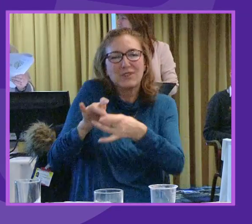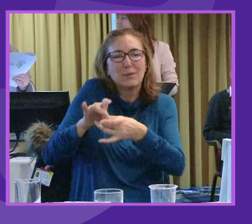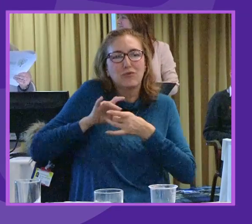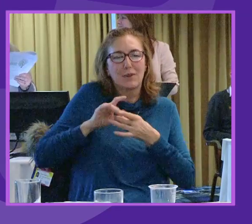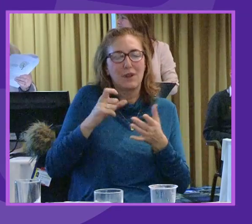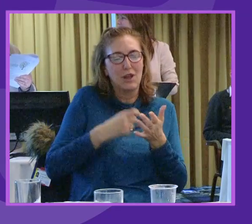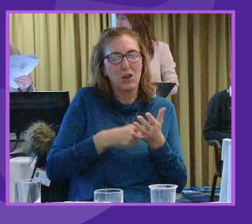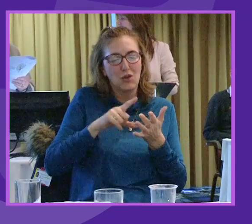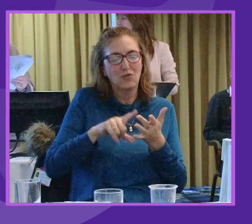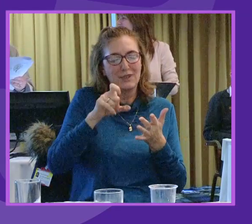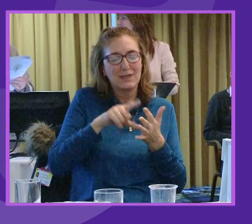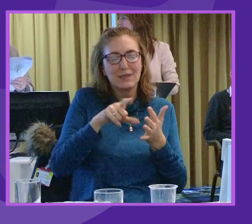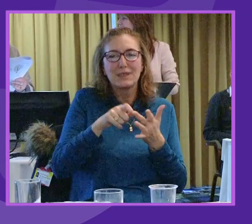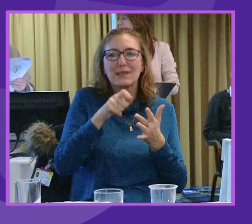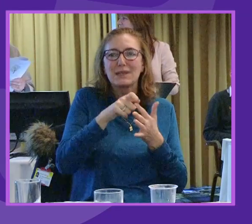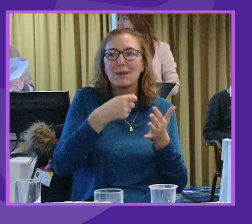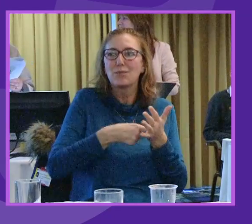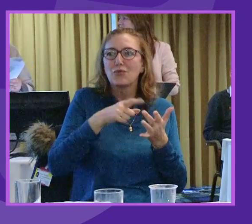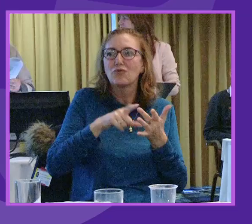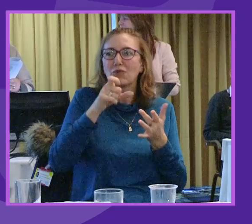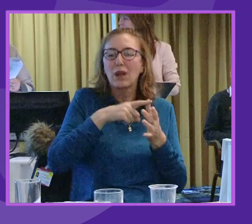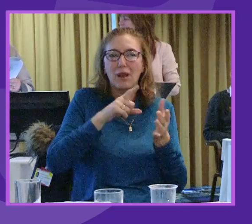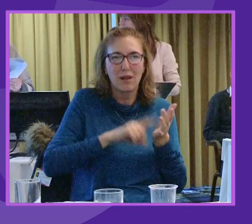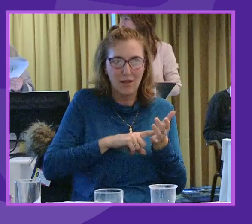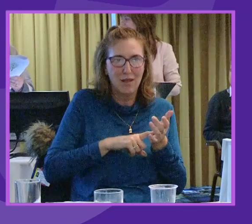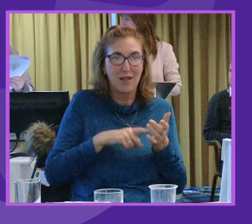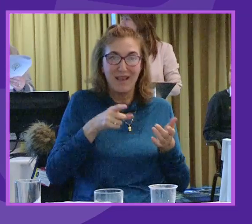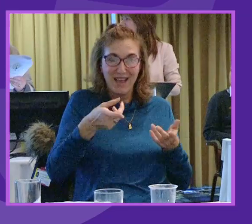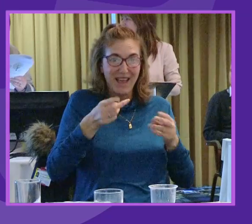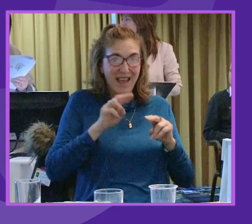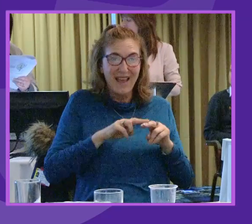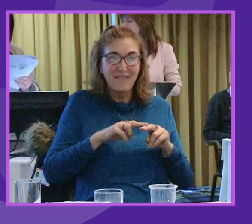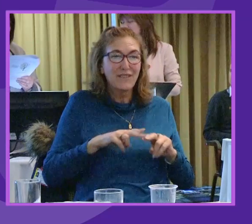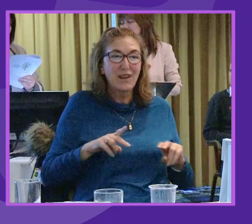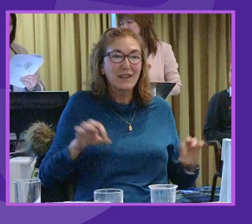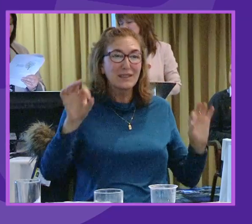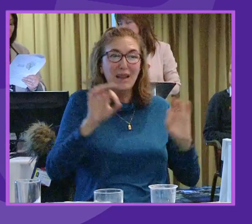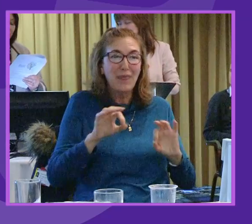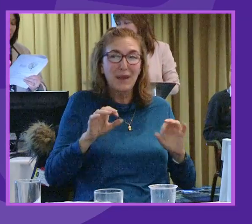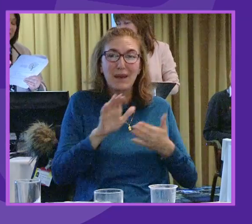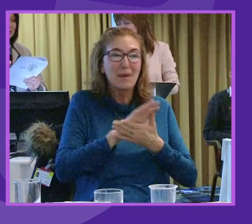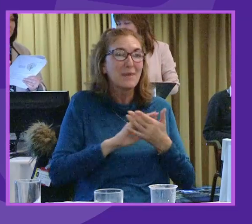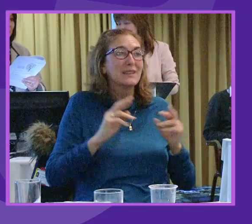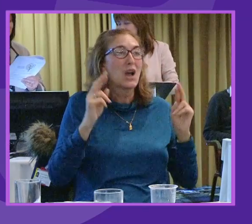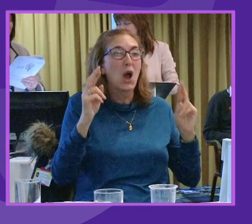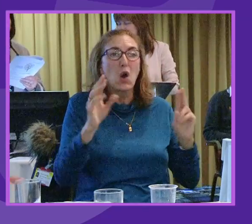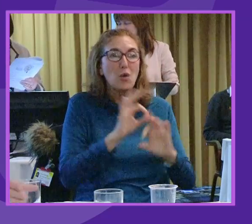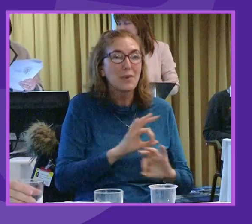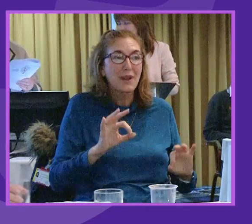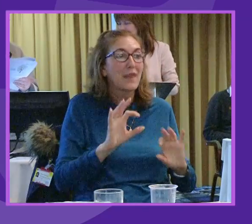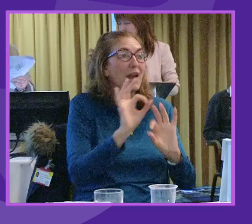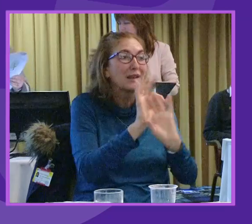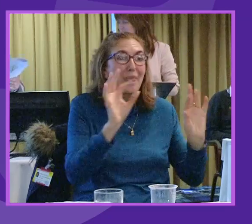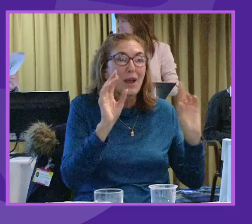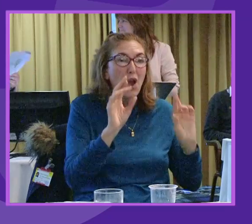So in the relationships they provide hope. Without hope, we have nothing. You know, give people hope